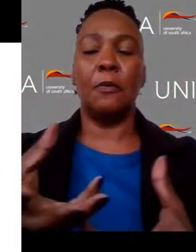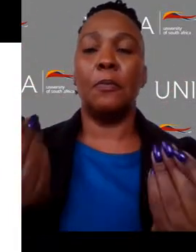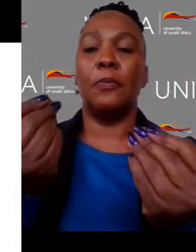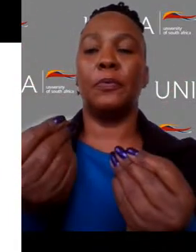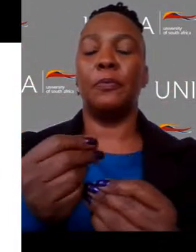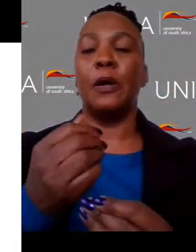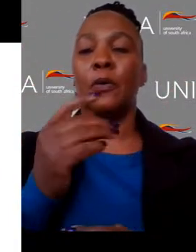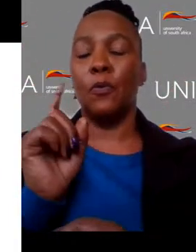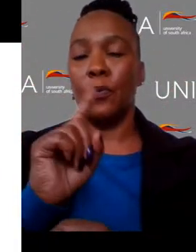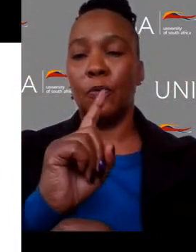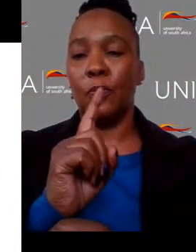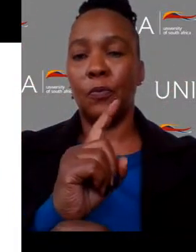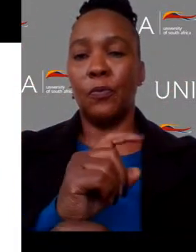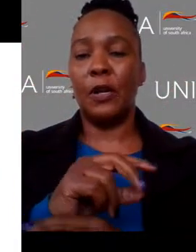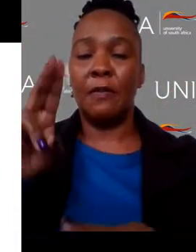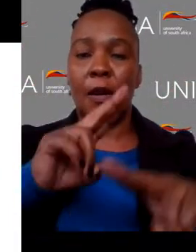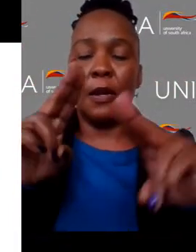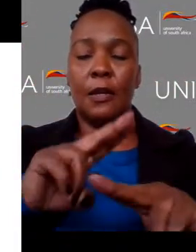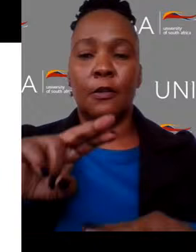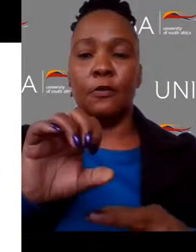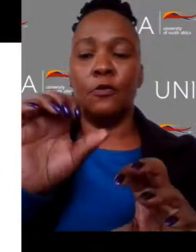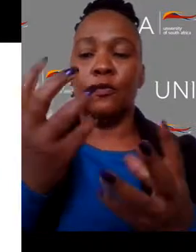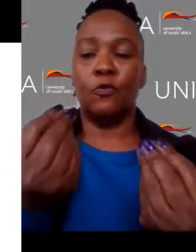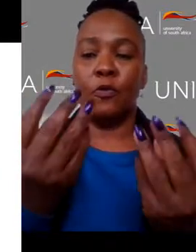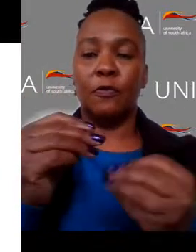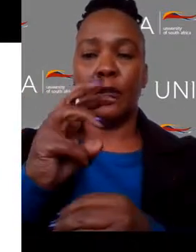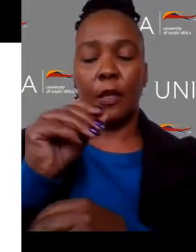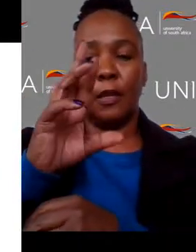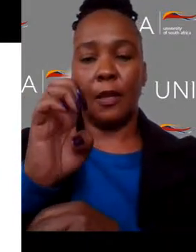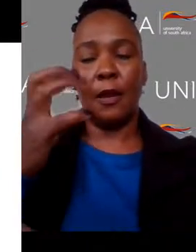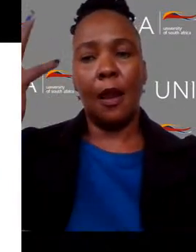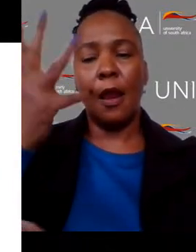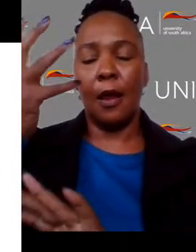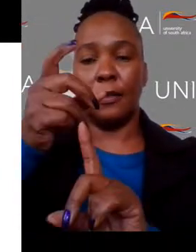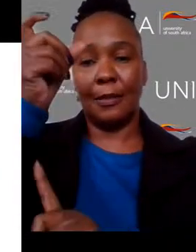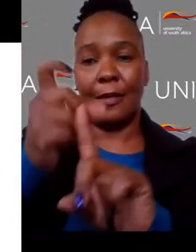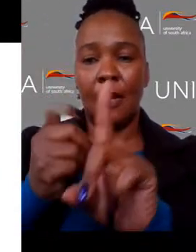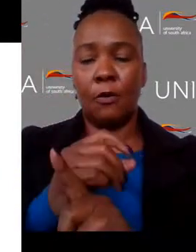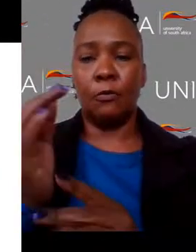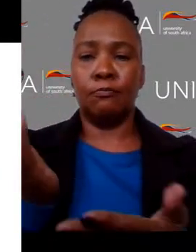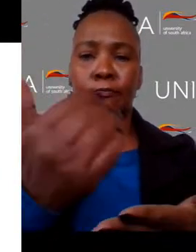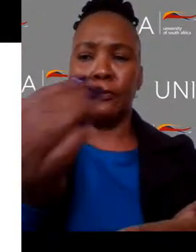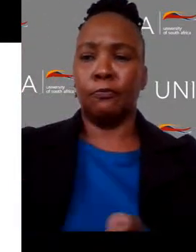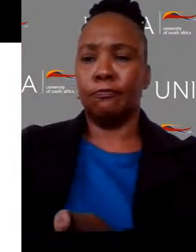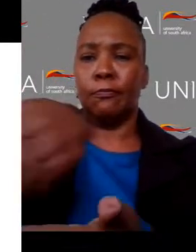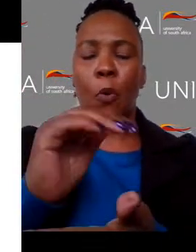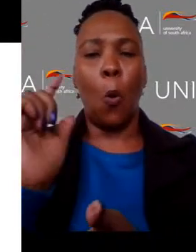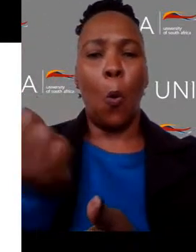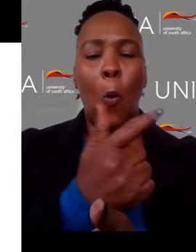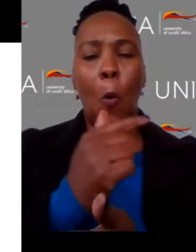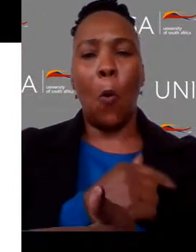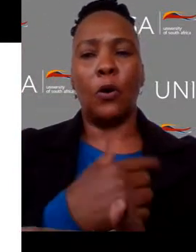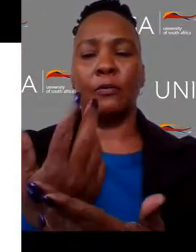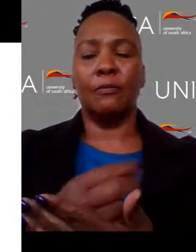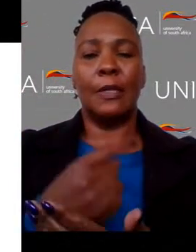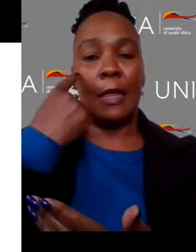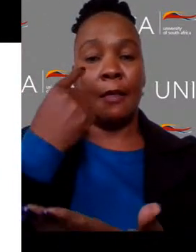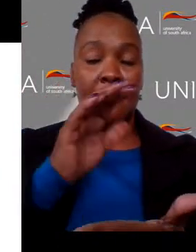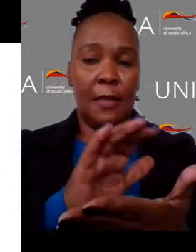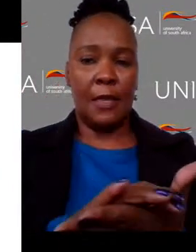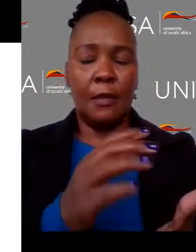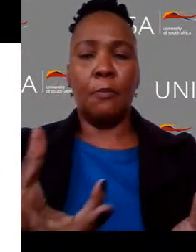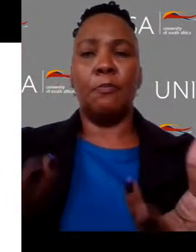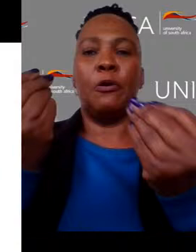the invigilation software. The lecturer will then gather all the necessary evidence. If it's being picked up by the software,